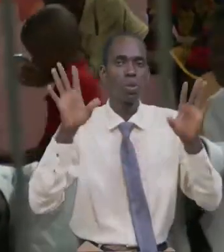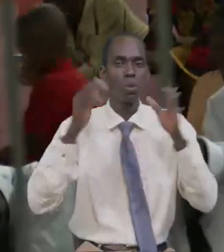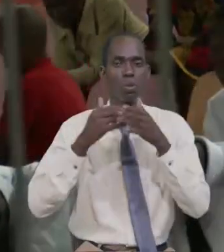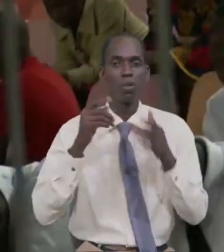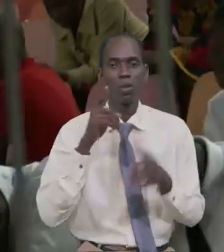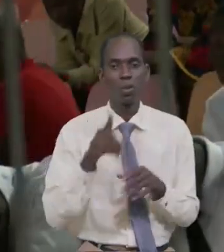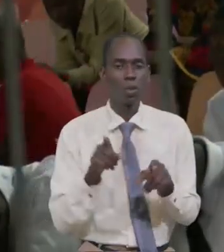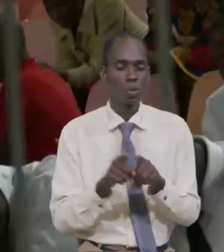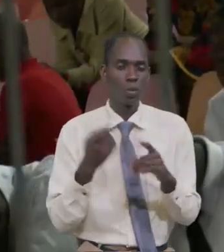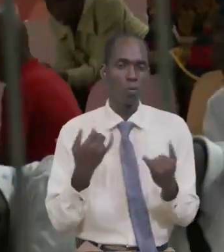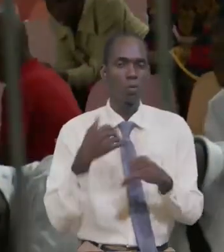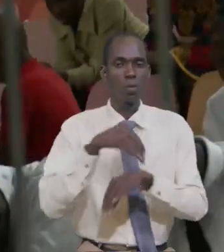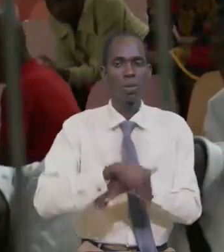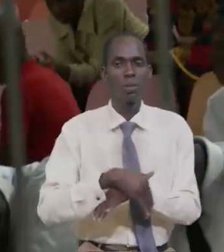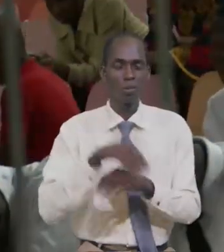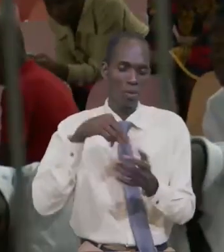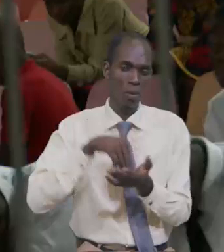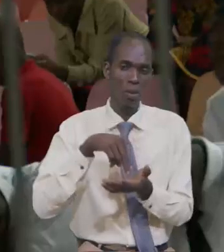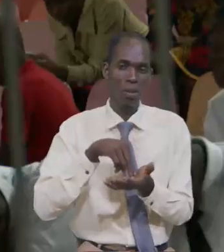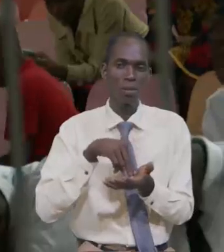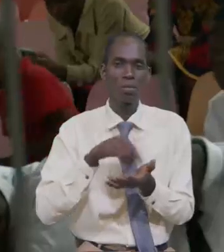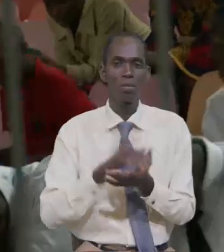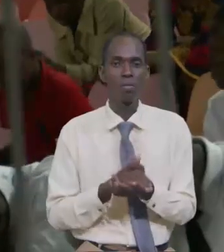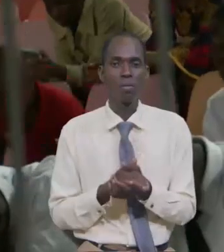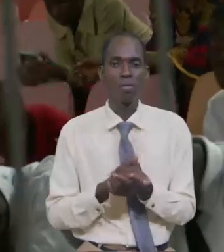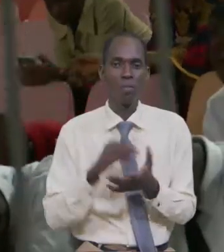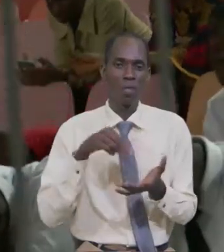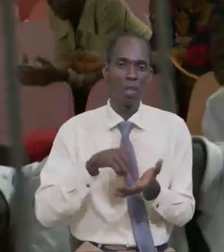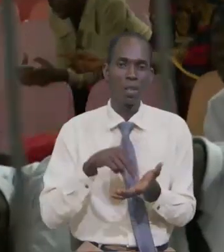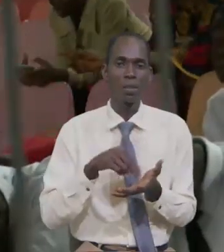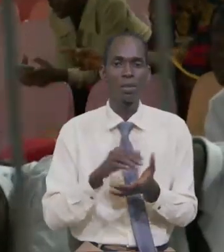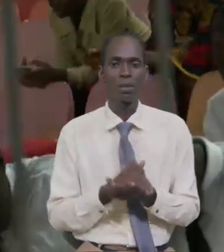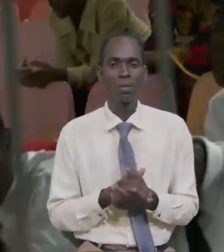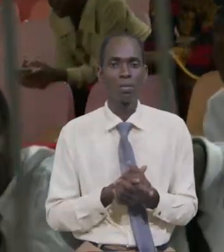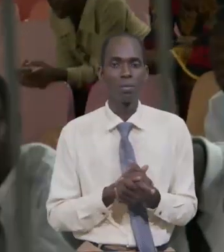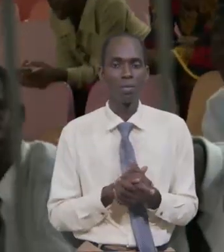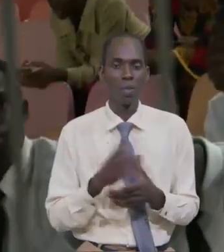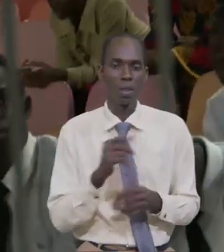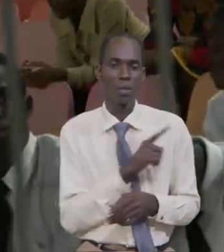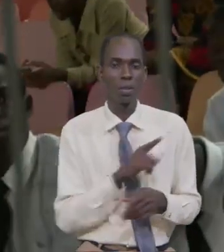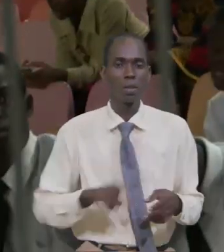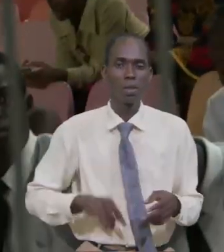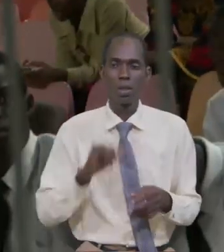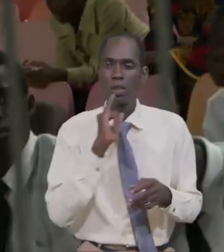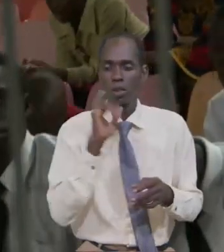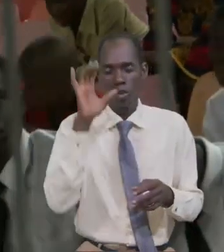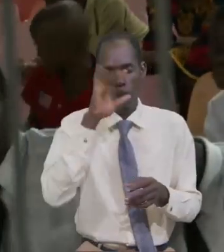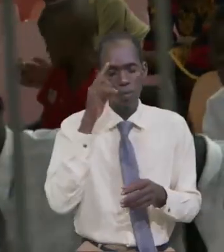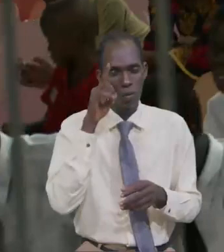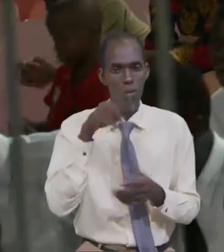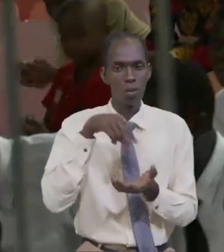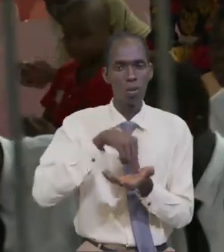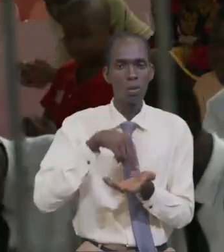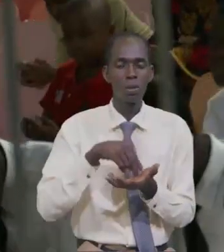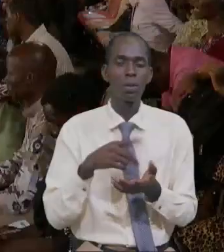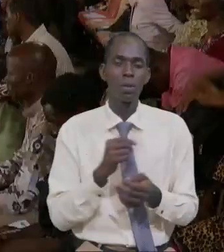you. Rise up. The Lord is looking for you. He wants to change your life, change your heart, change your destiny. As you rise up,